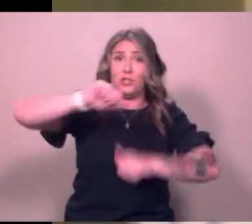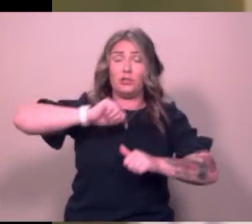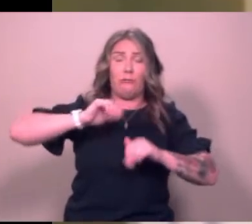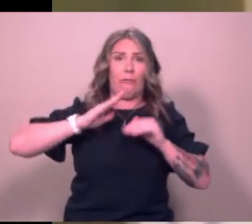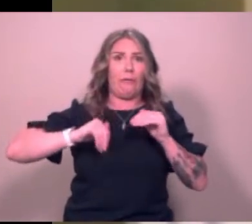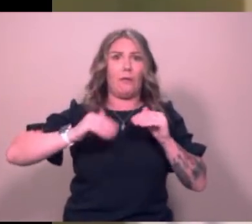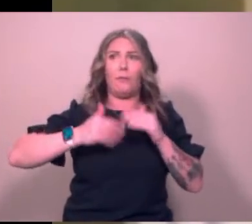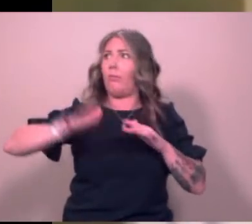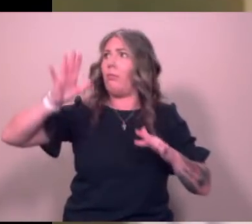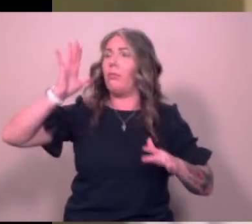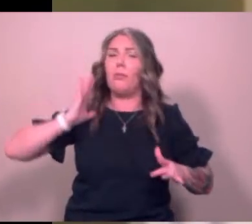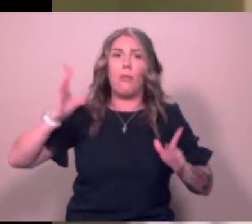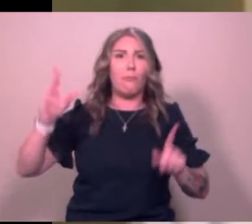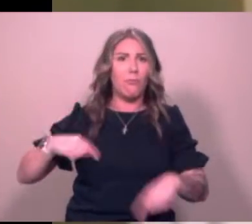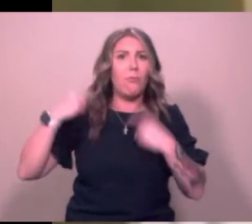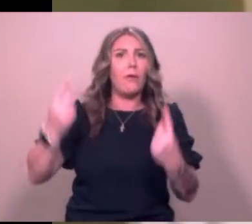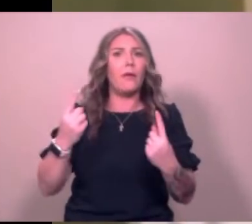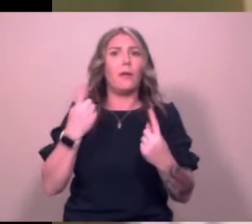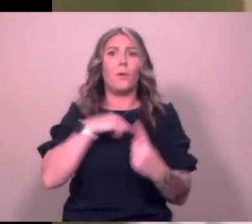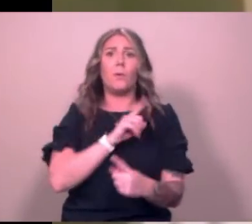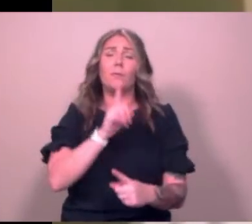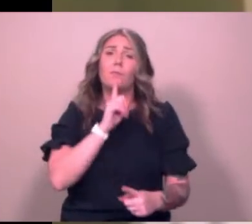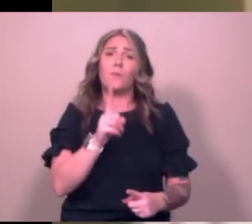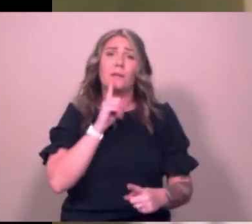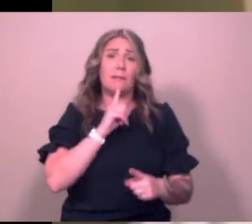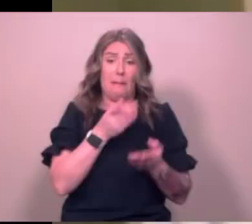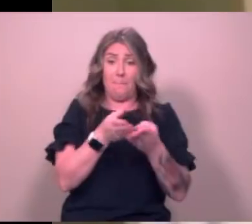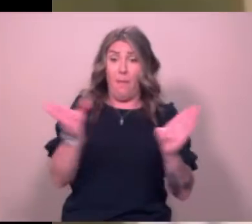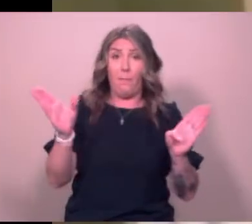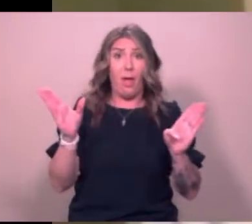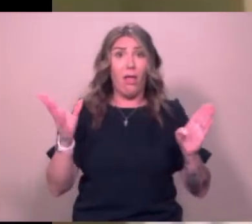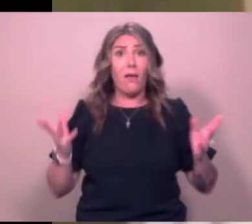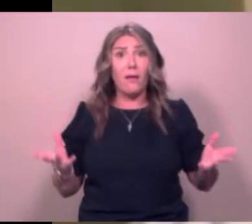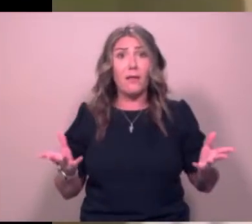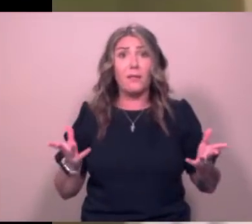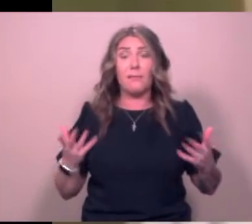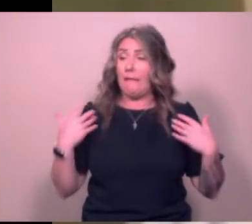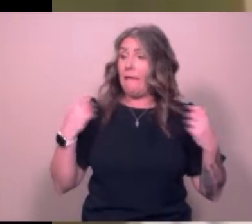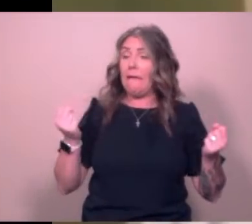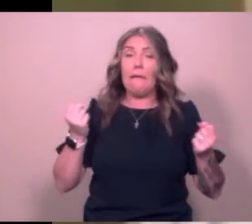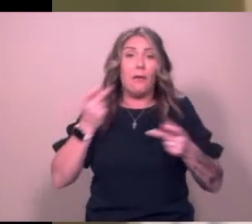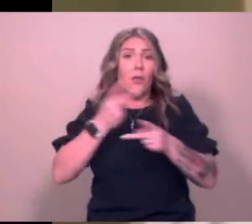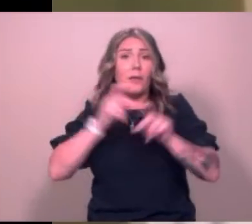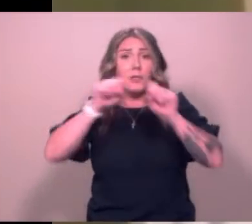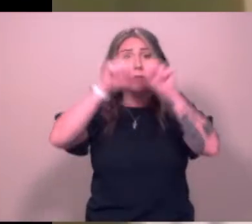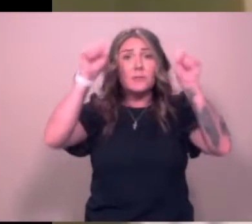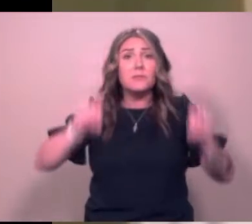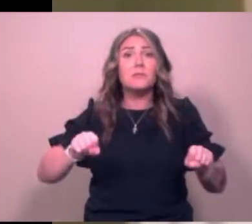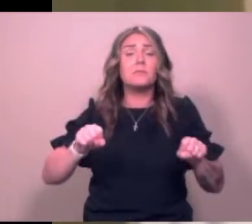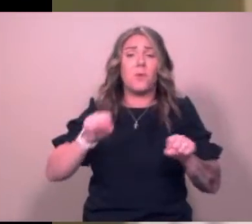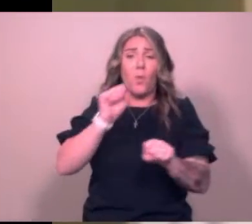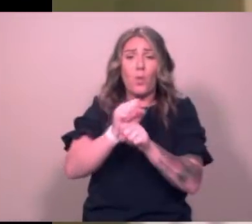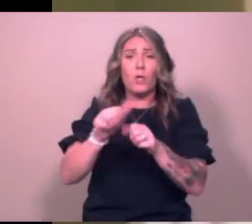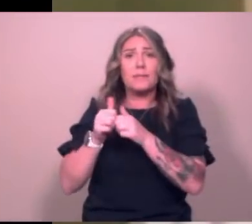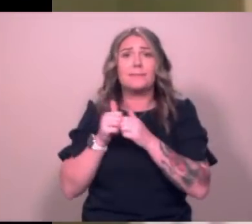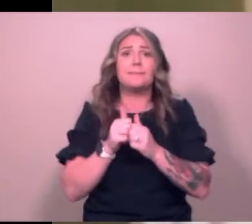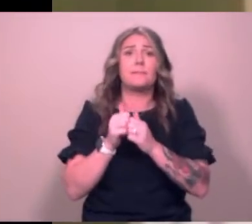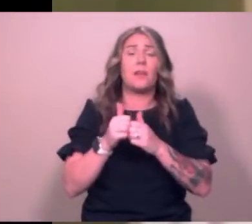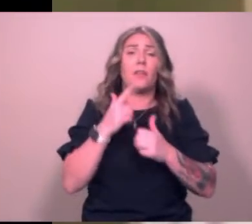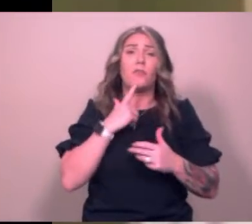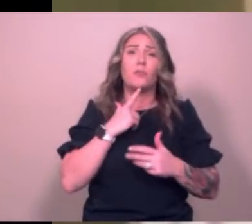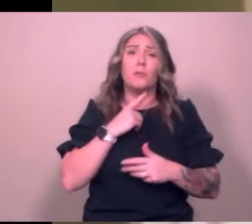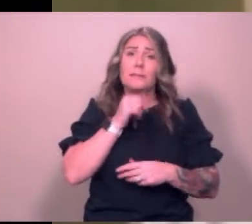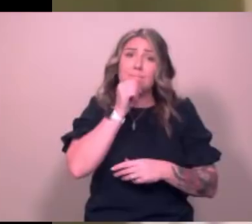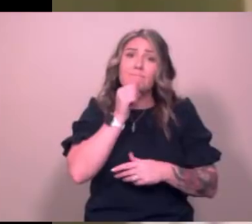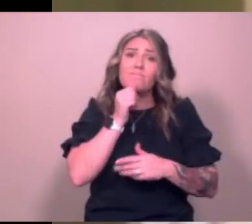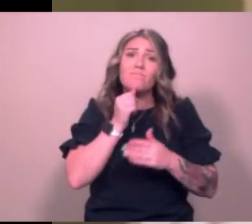been in the past. And we really have to, as a public, as a healthcare system, be able to work together to make it through these next